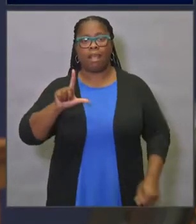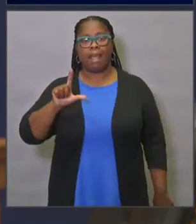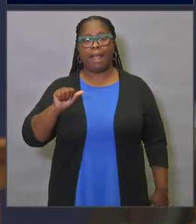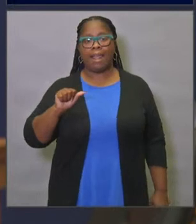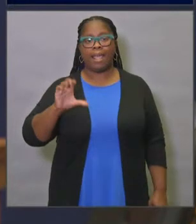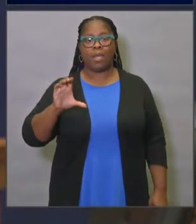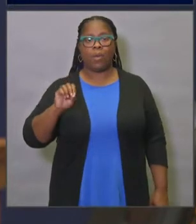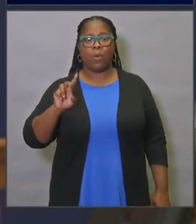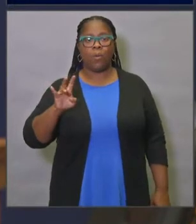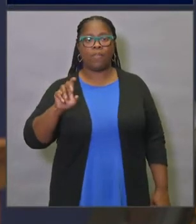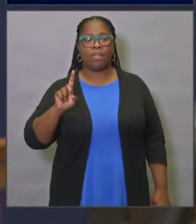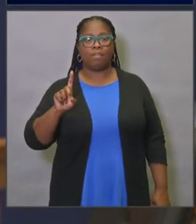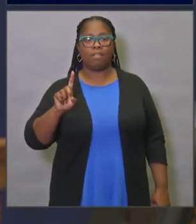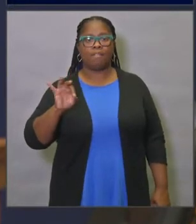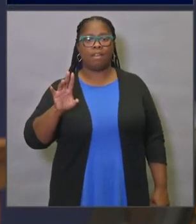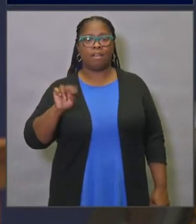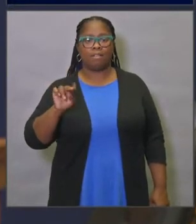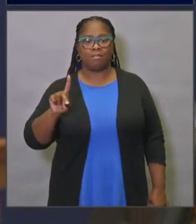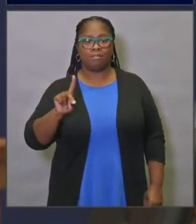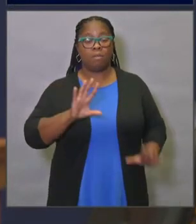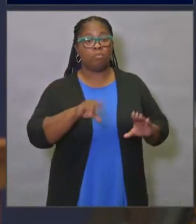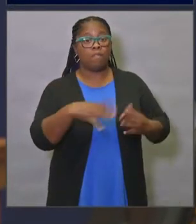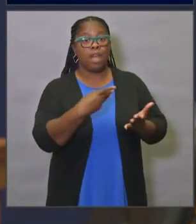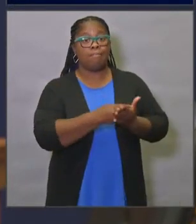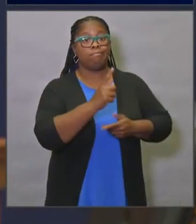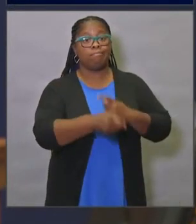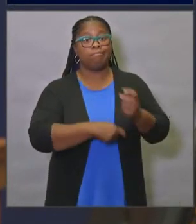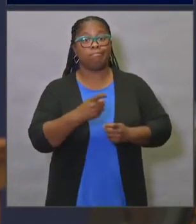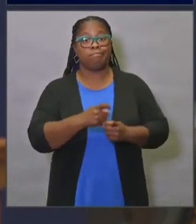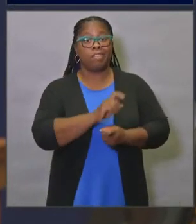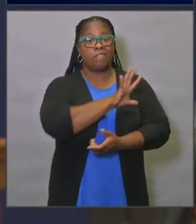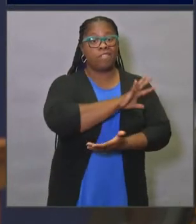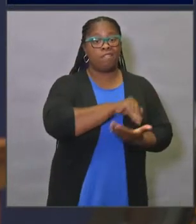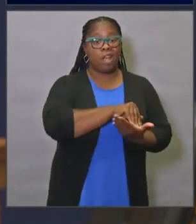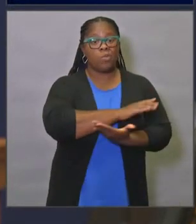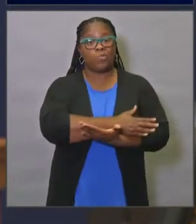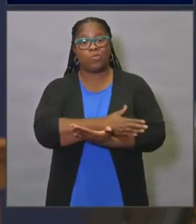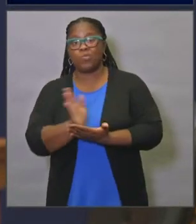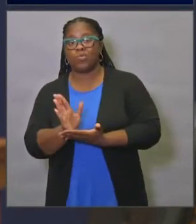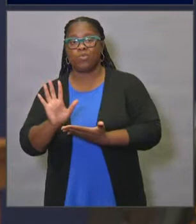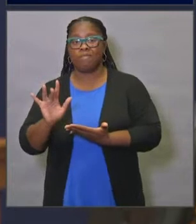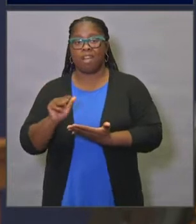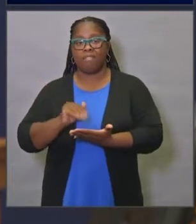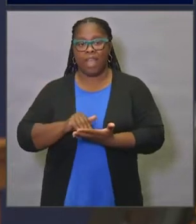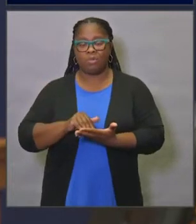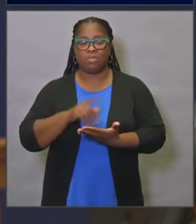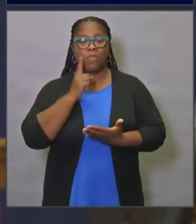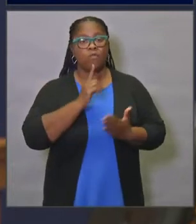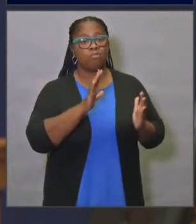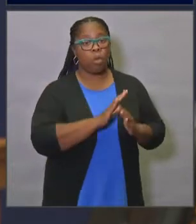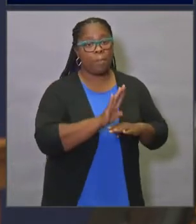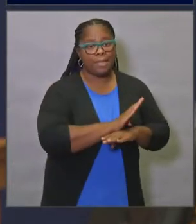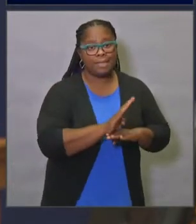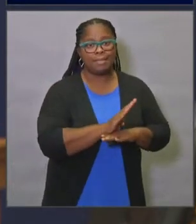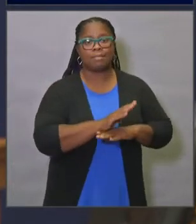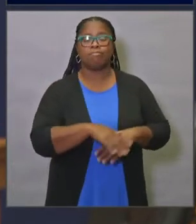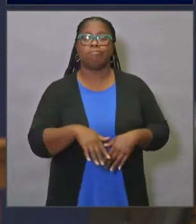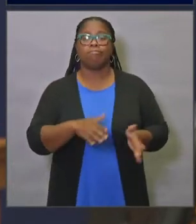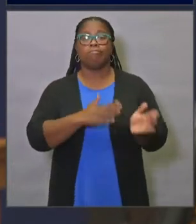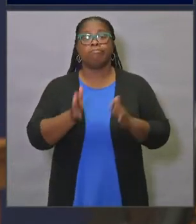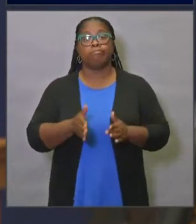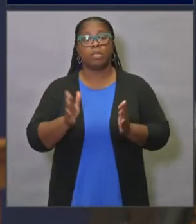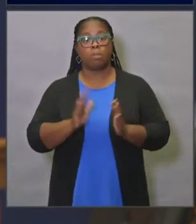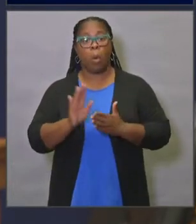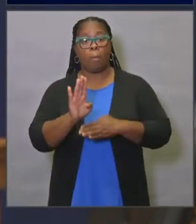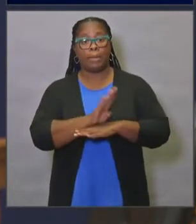between $5,000 and $25,000 for small businesses, micro-entrepreneurs, chambers of commerce, nonprofits,